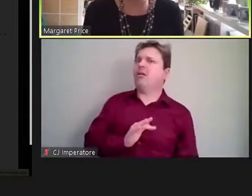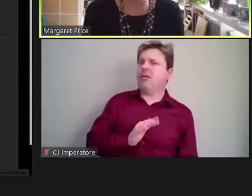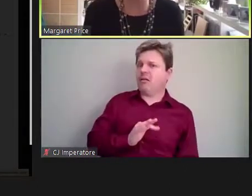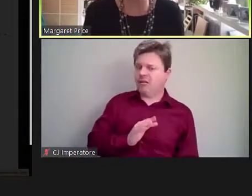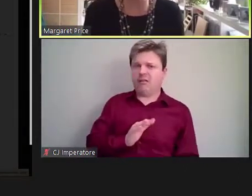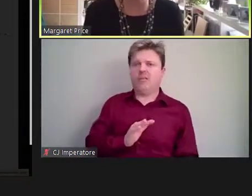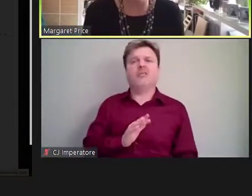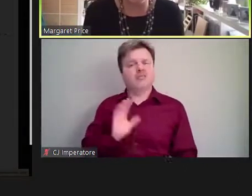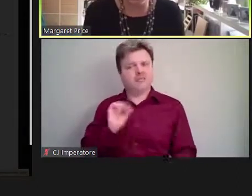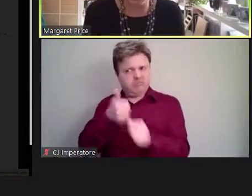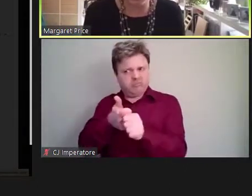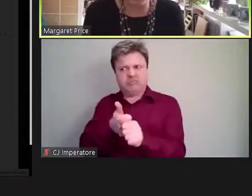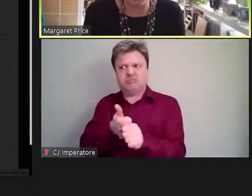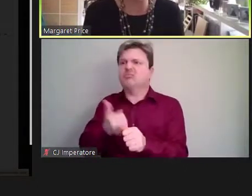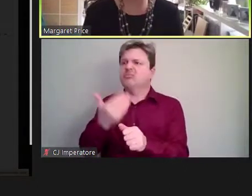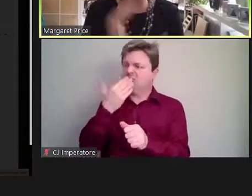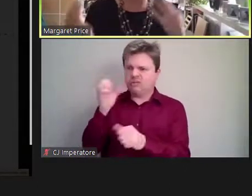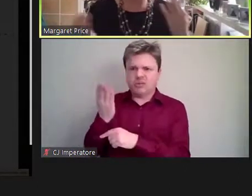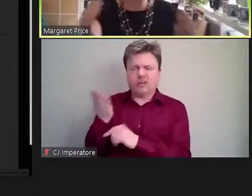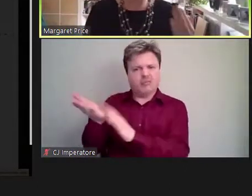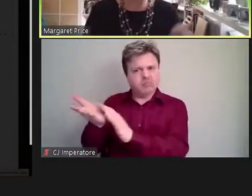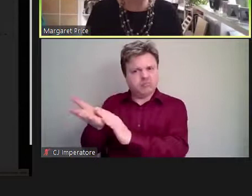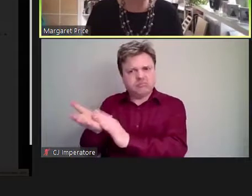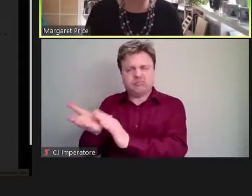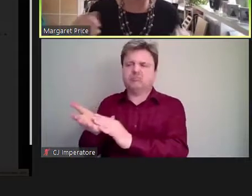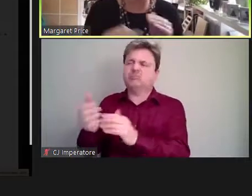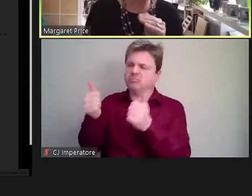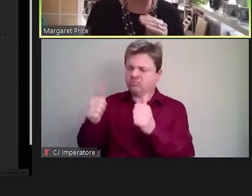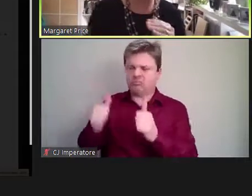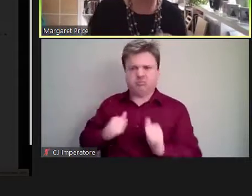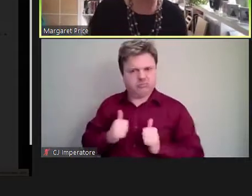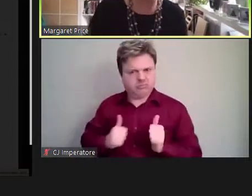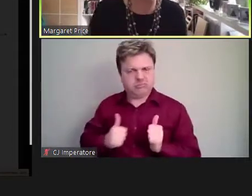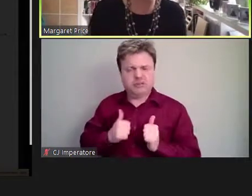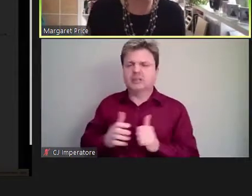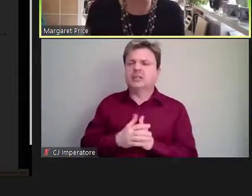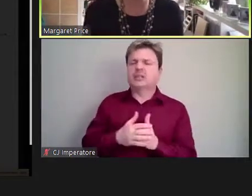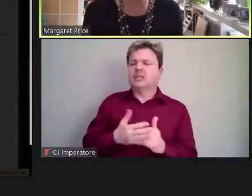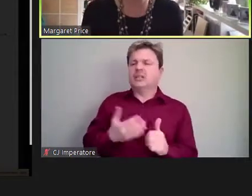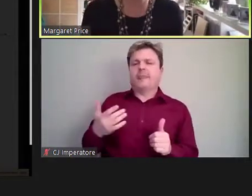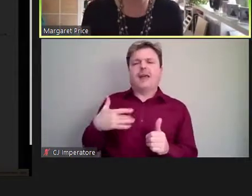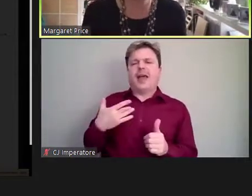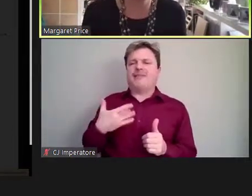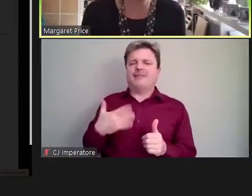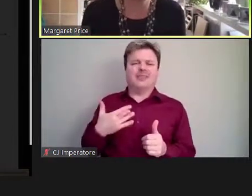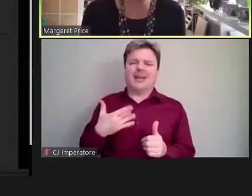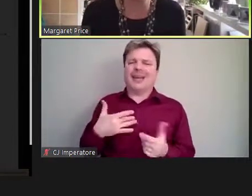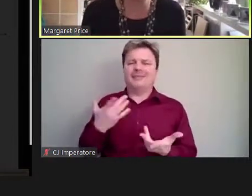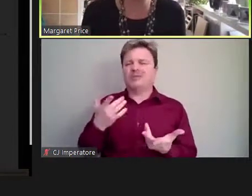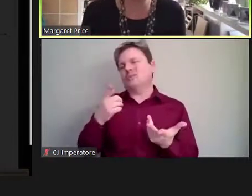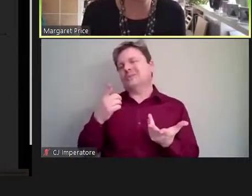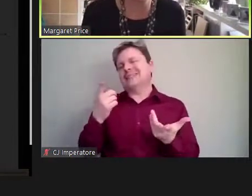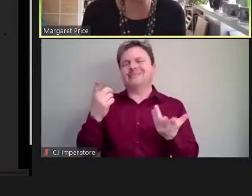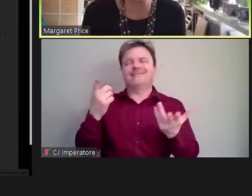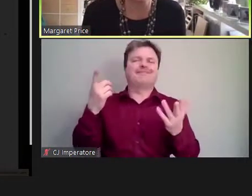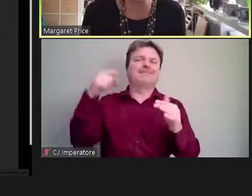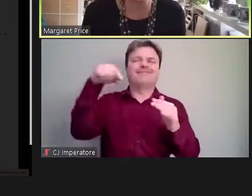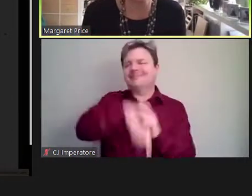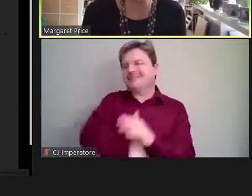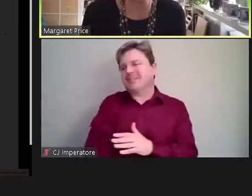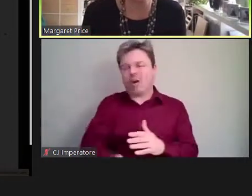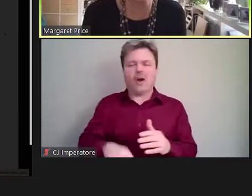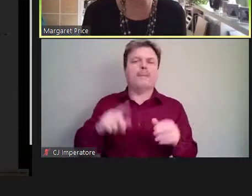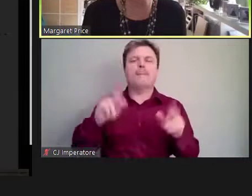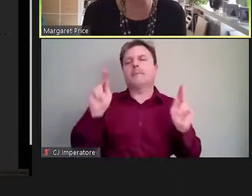is a situation where we need to like go deep on person first language. But also because